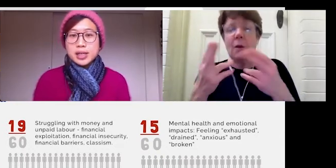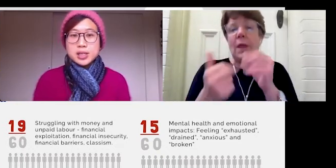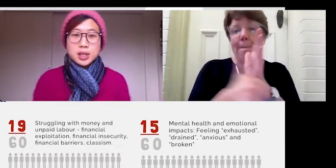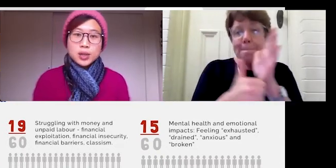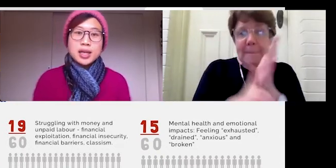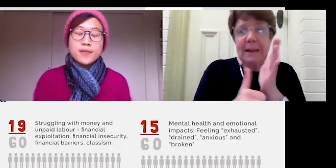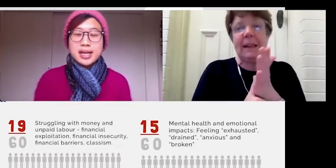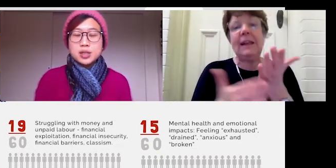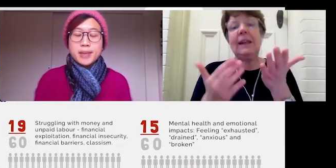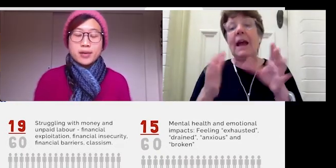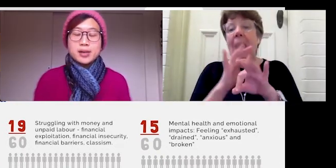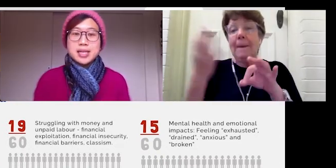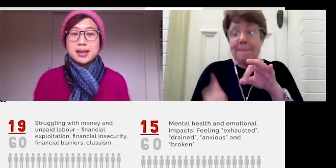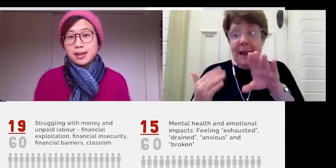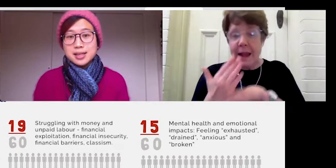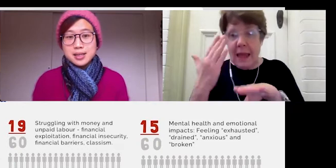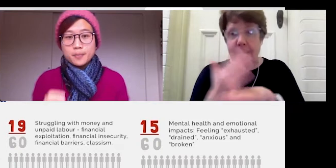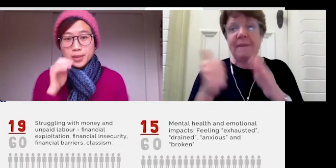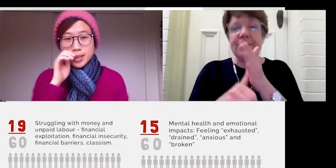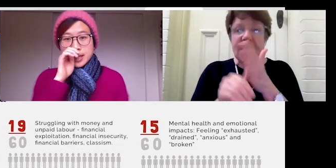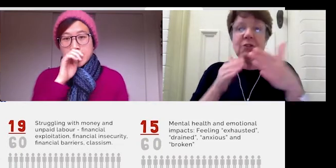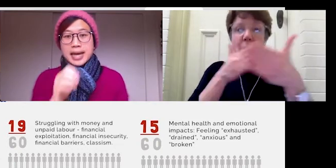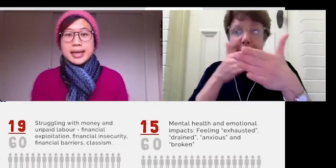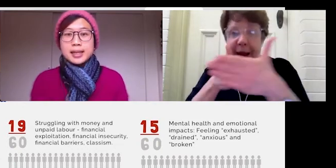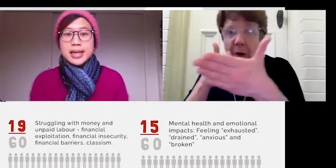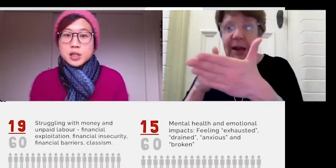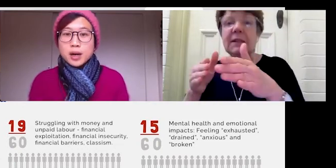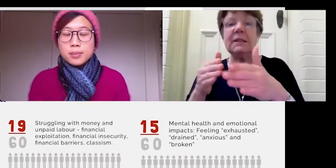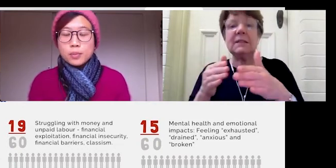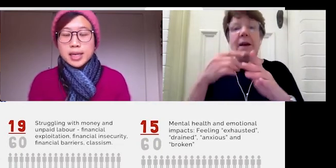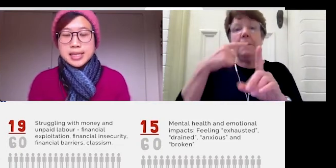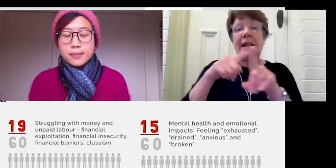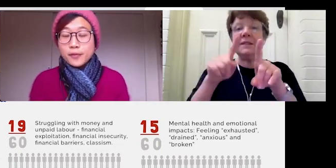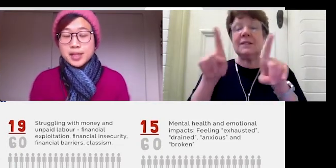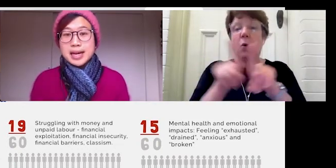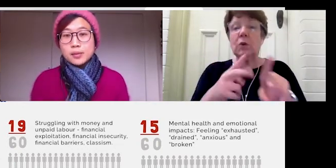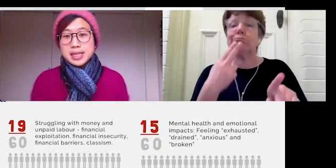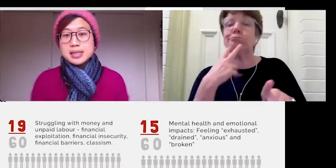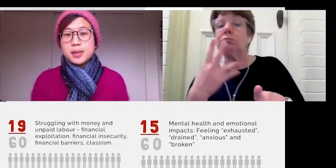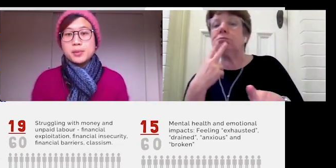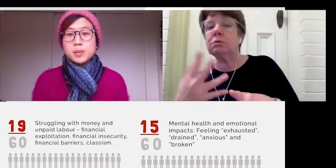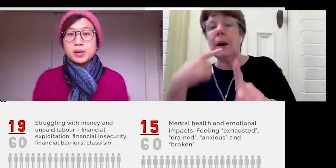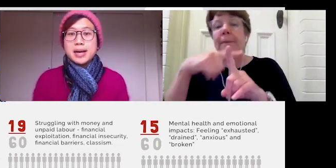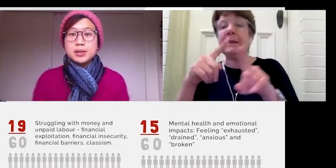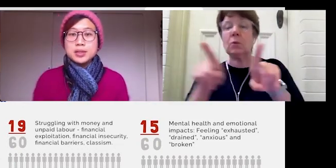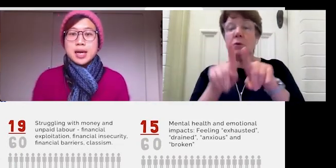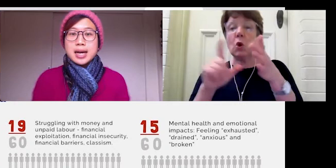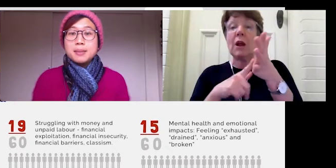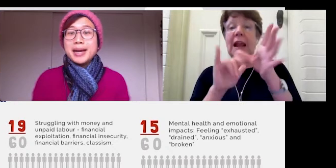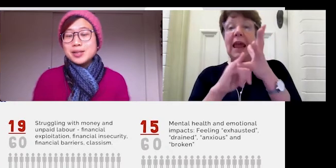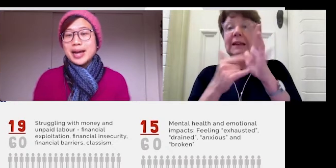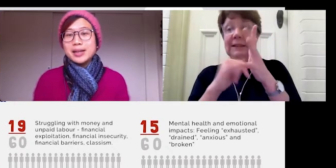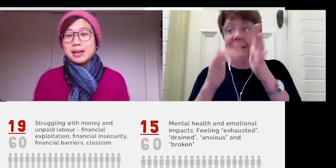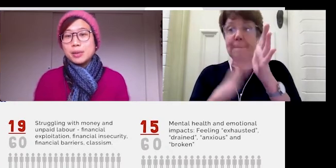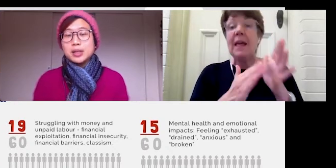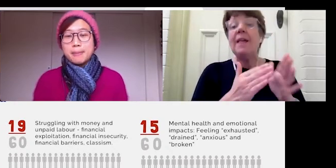financial insecurity, financial barriers, and classism. And then the next problem was 15 out of 60 people spoke about the